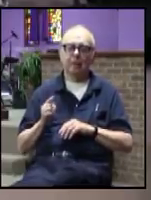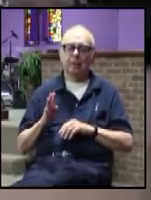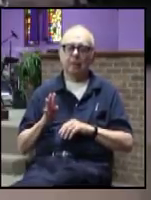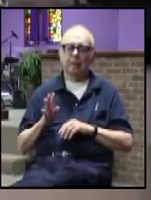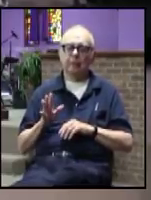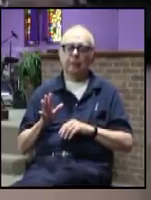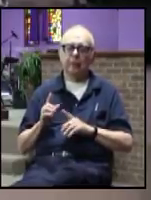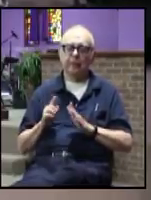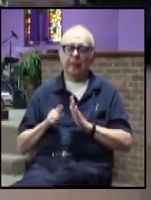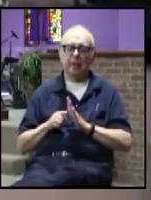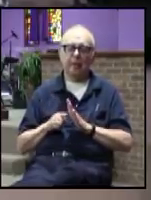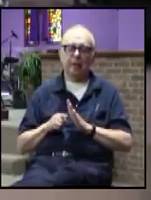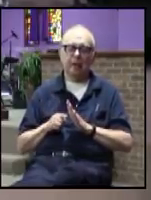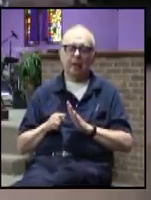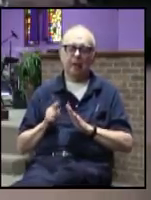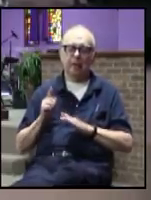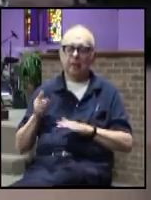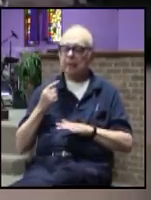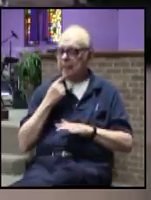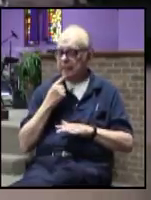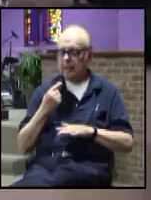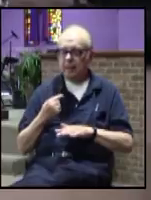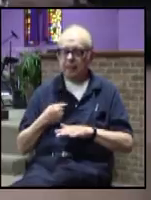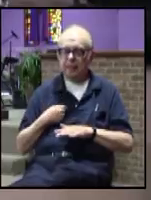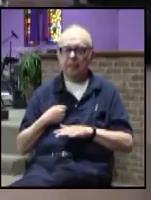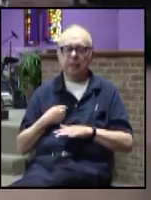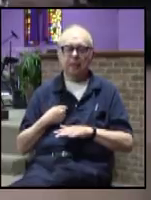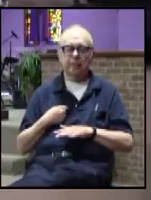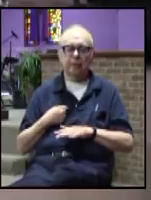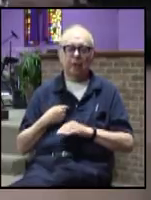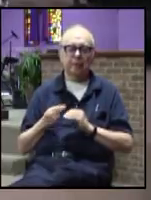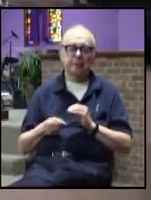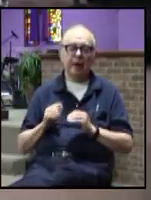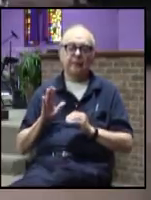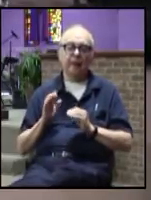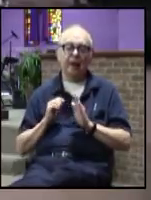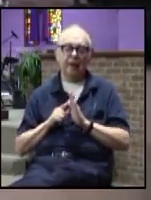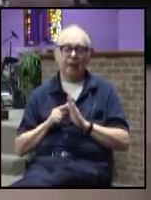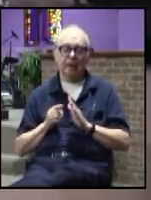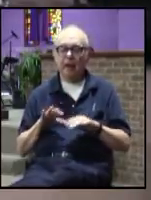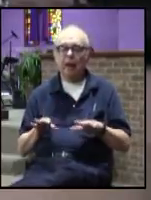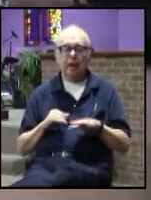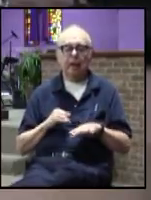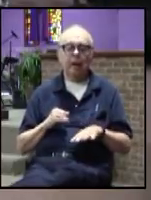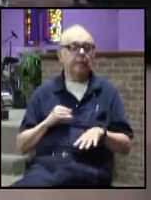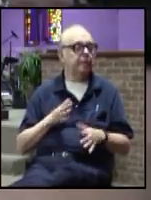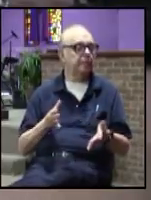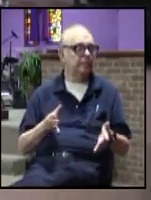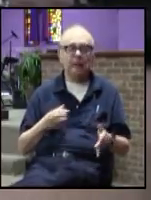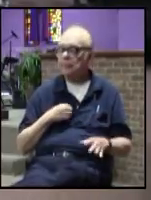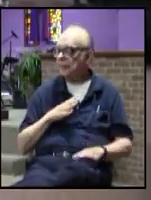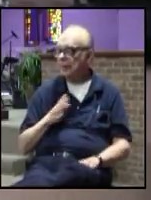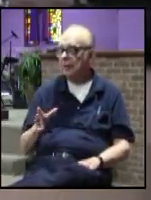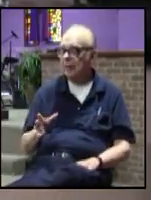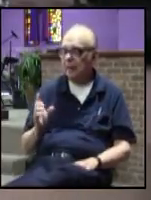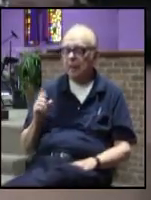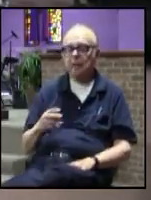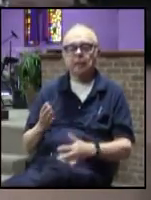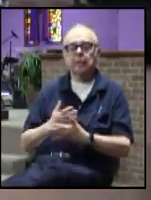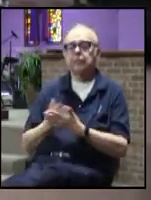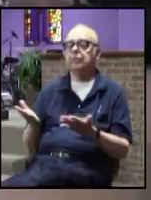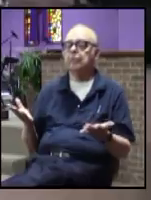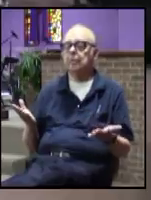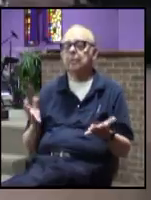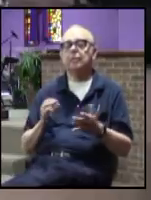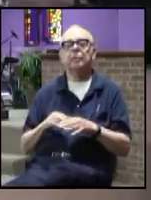for 45 minutes, and you're going to talk to me for 5 seconds. How are you doing, Mr. Cotton? I'm doing fine. You